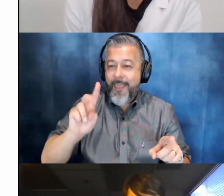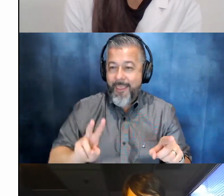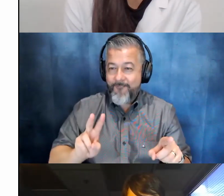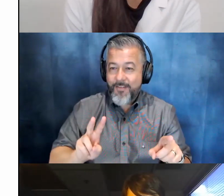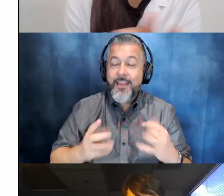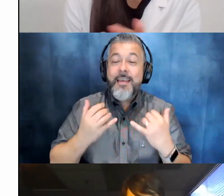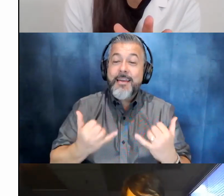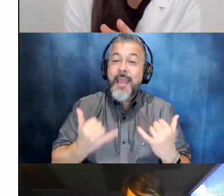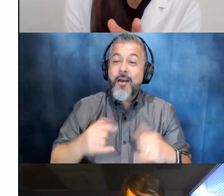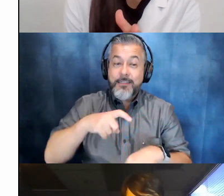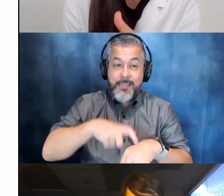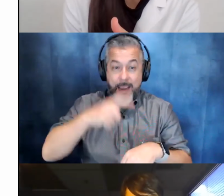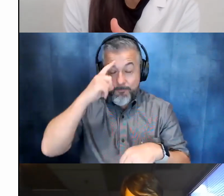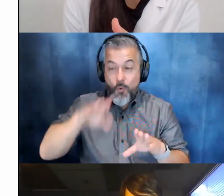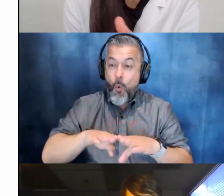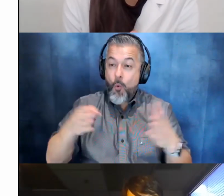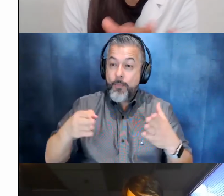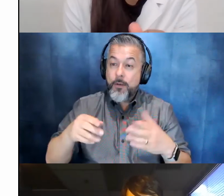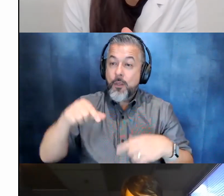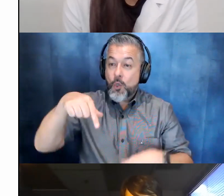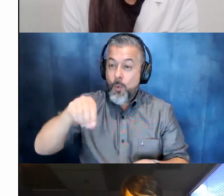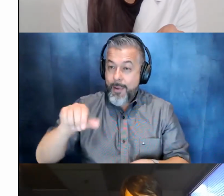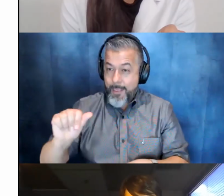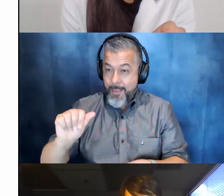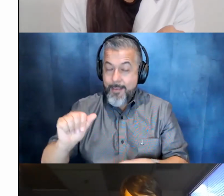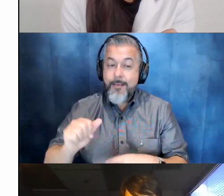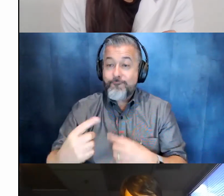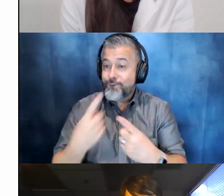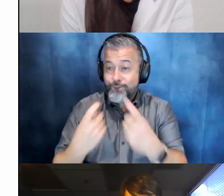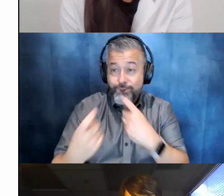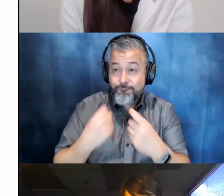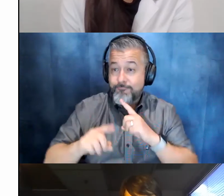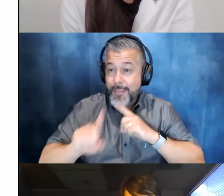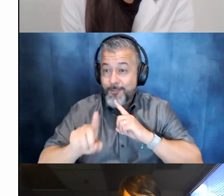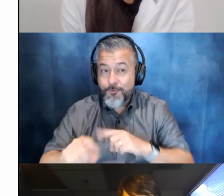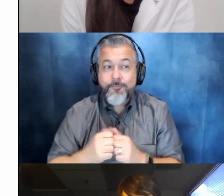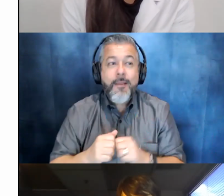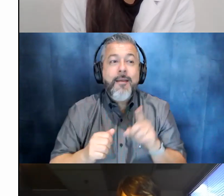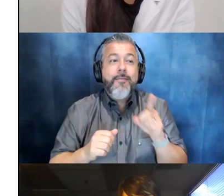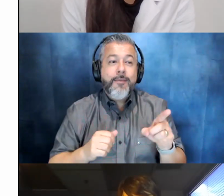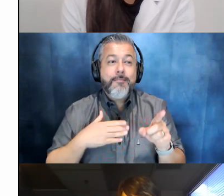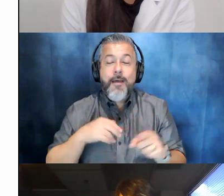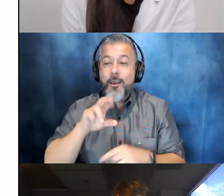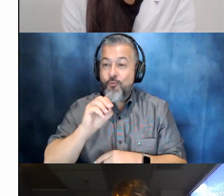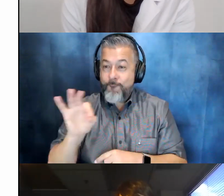reference slide, which can be available in other ways. I know it's a lot, but if you go one more,